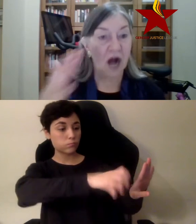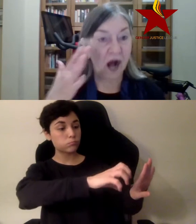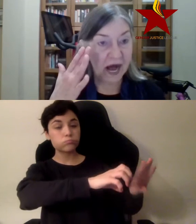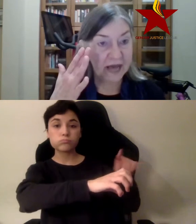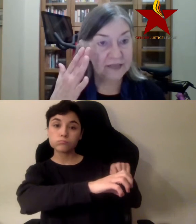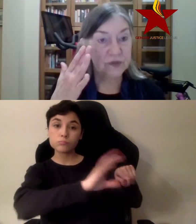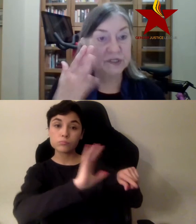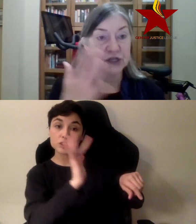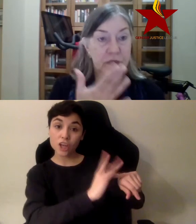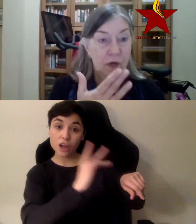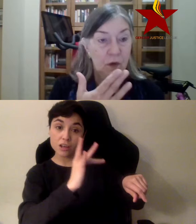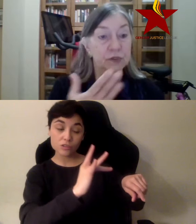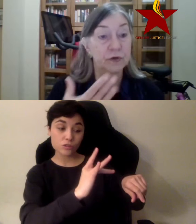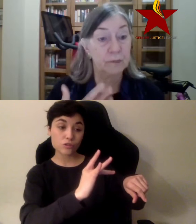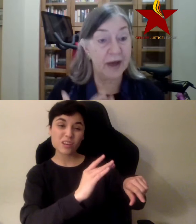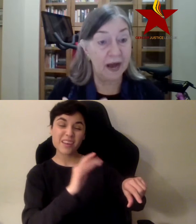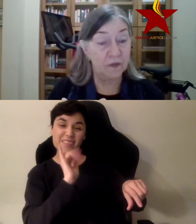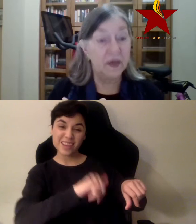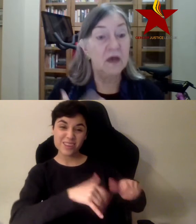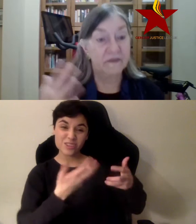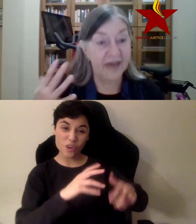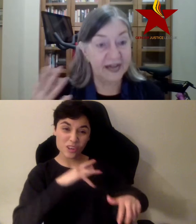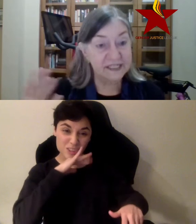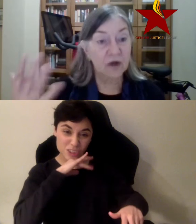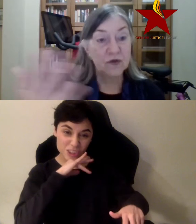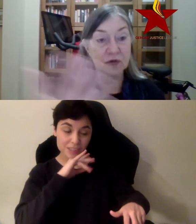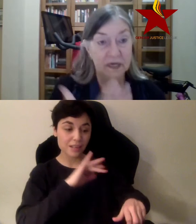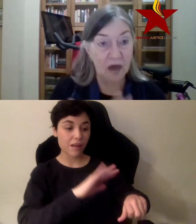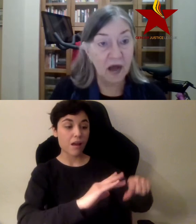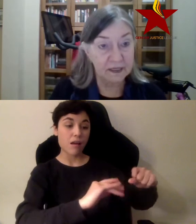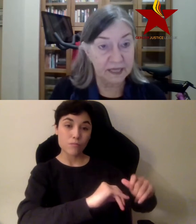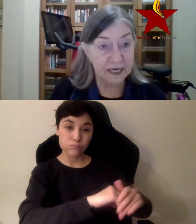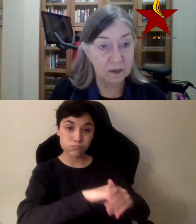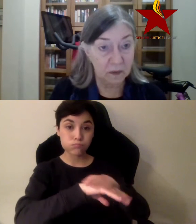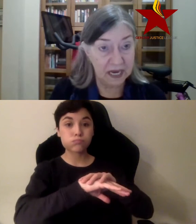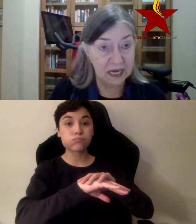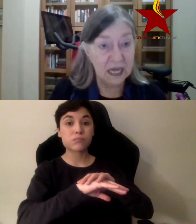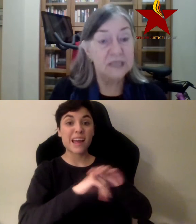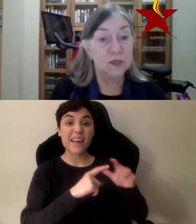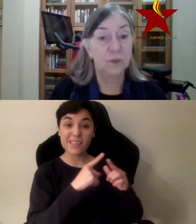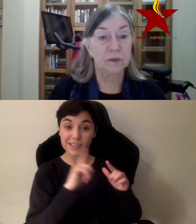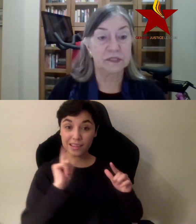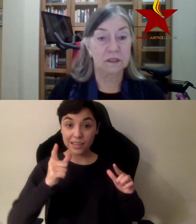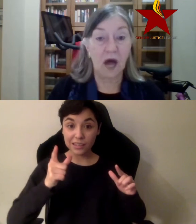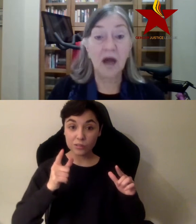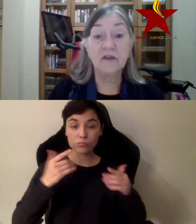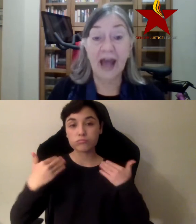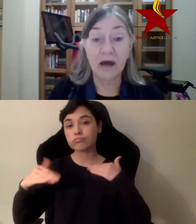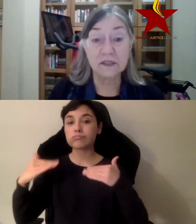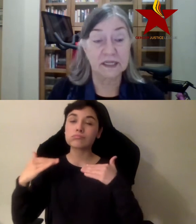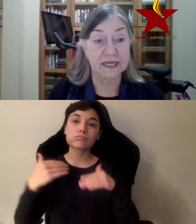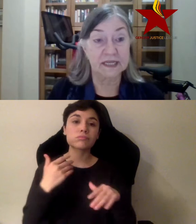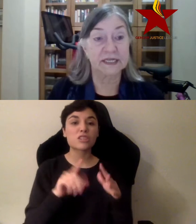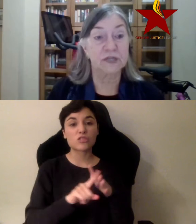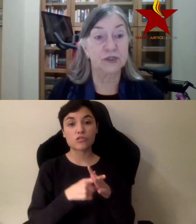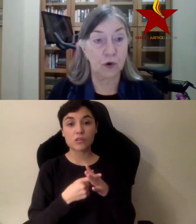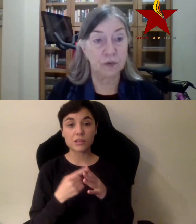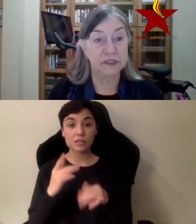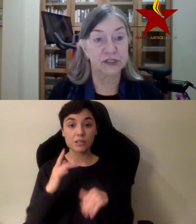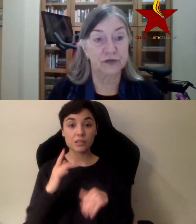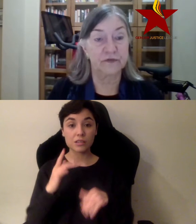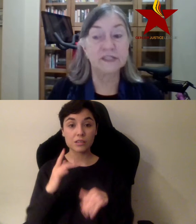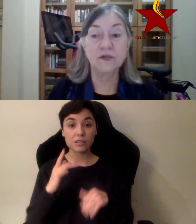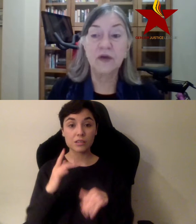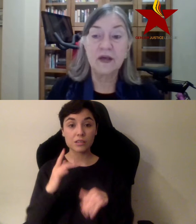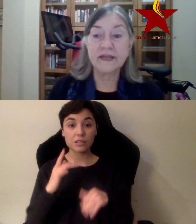you touch your eyes or you touch your nose or your mouth, that's how you can inoculate, okay? So there was a lot of counseling that said